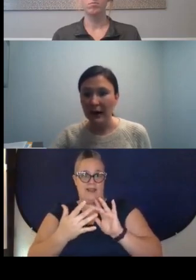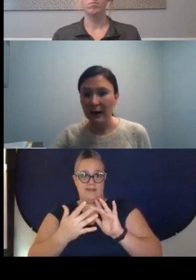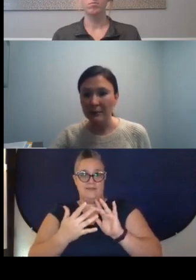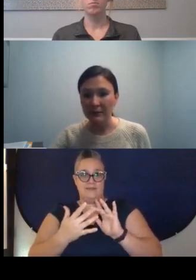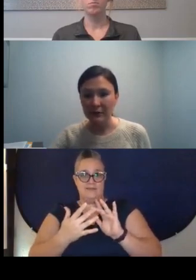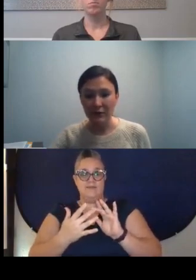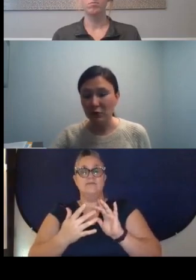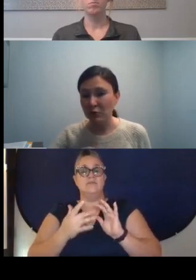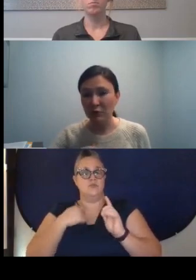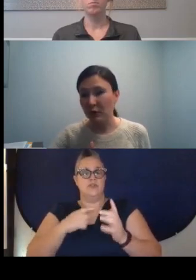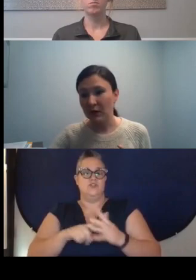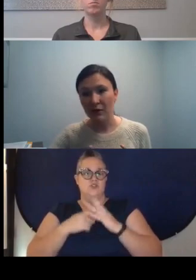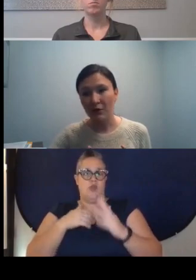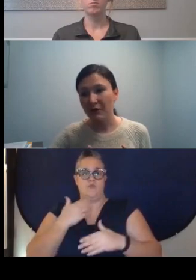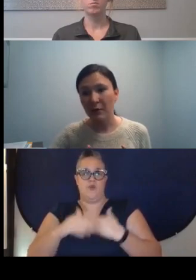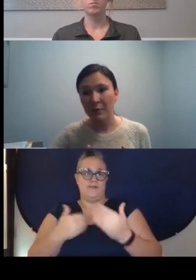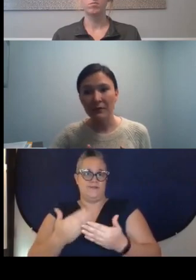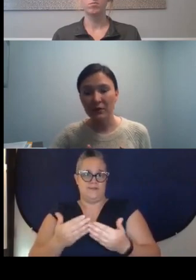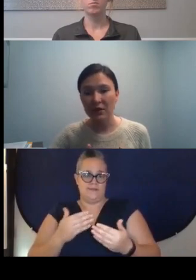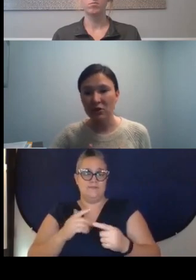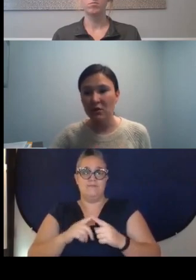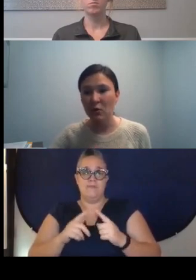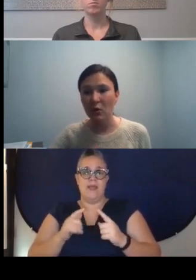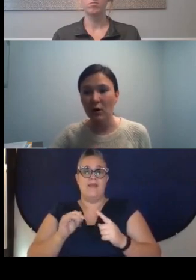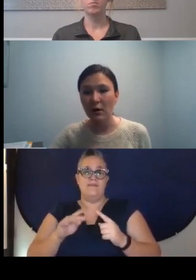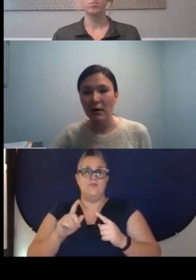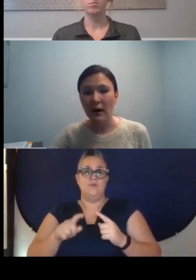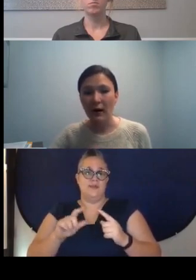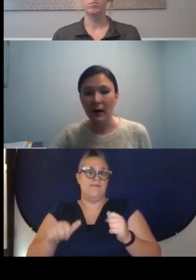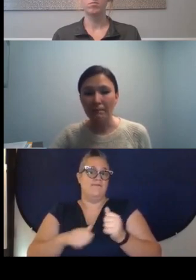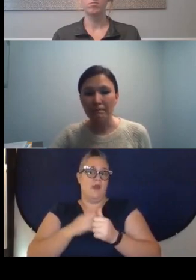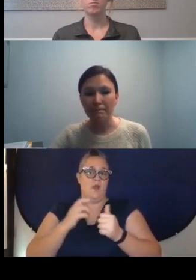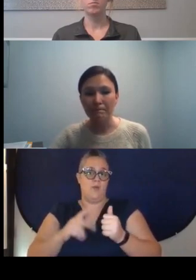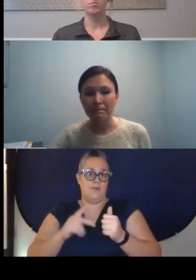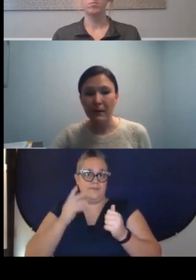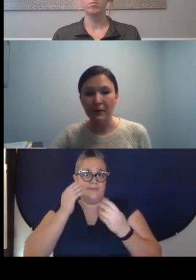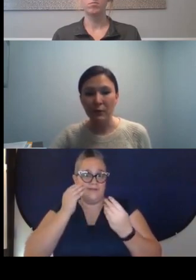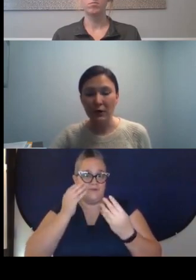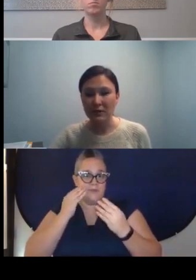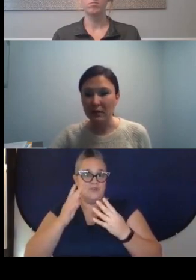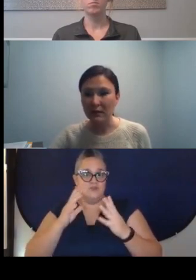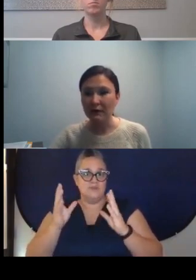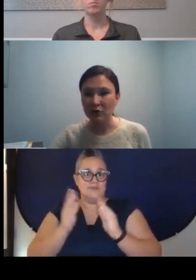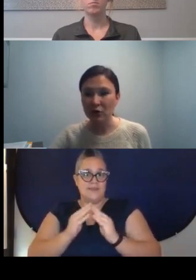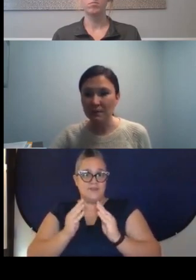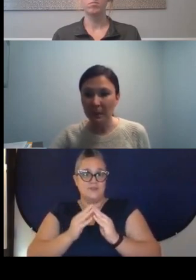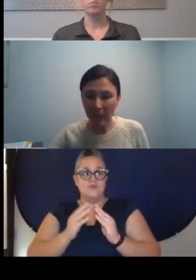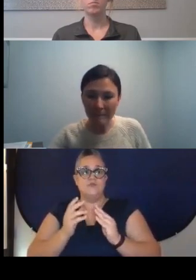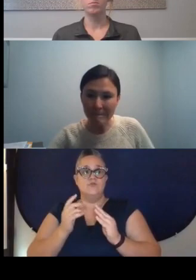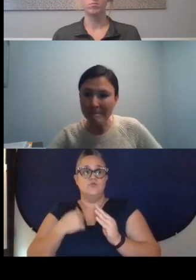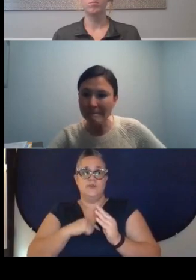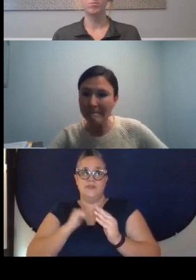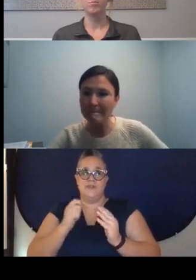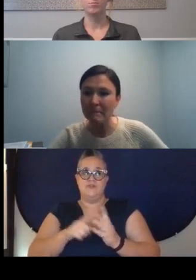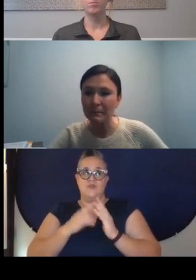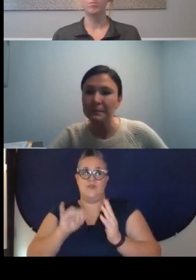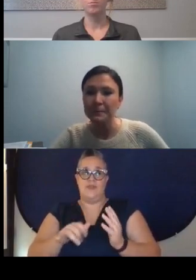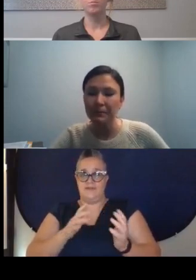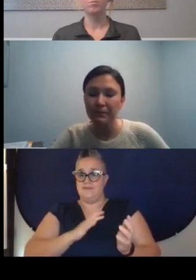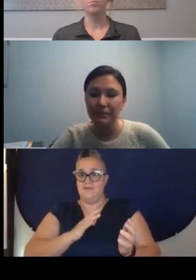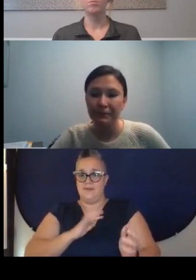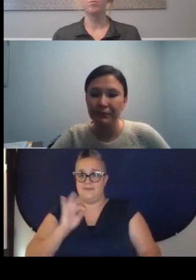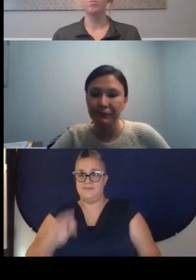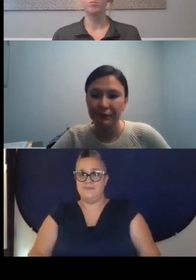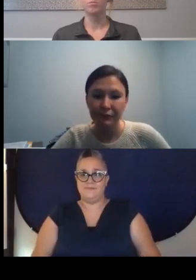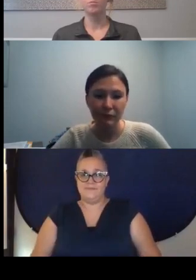But definitely if we need another follow-up info session, or if we can start that for sure.